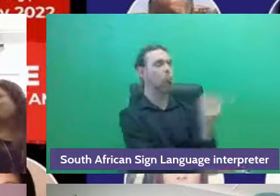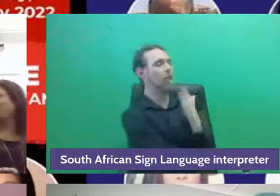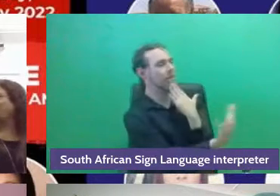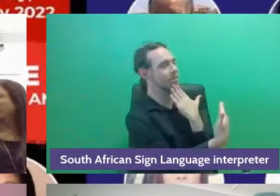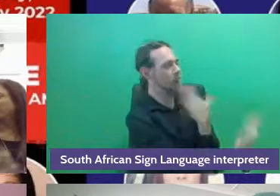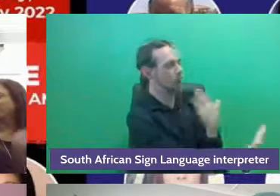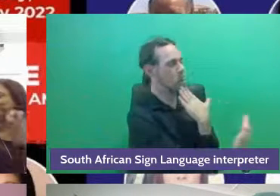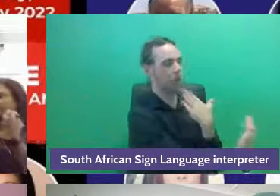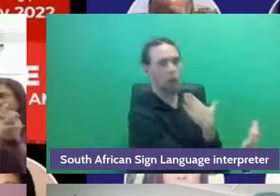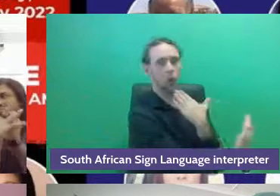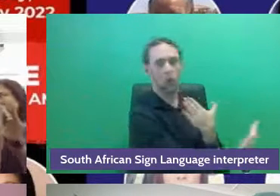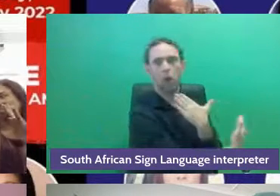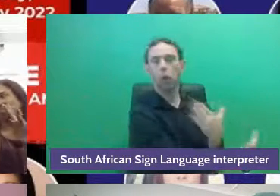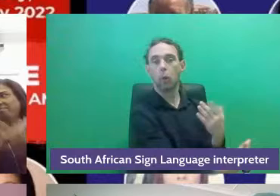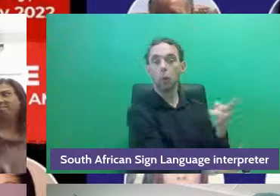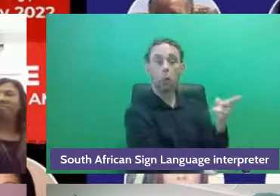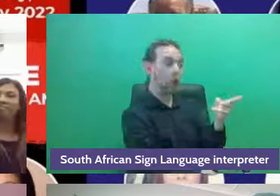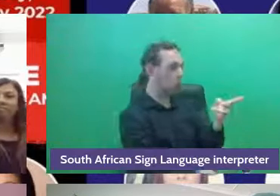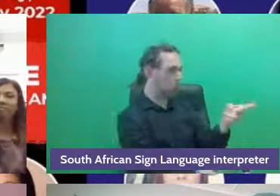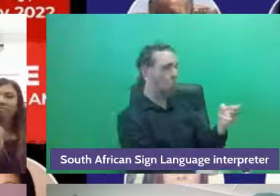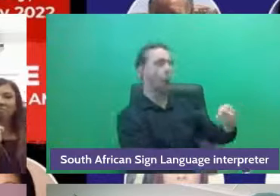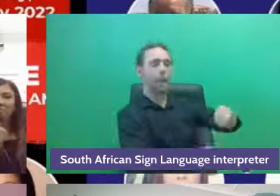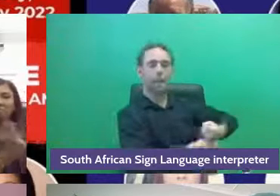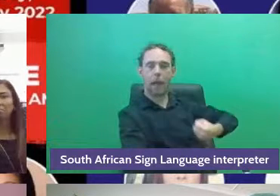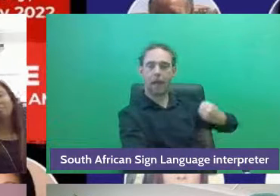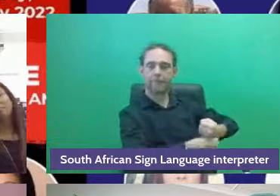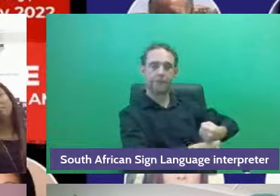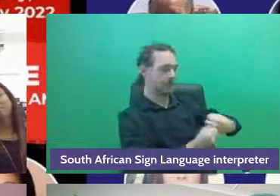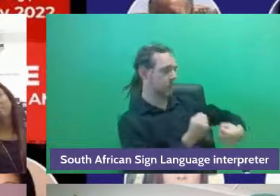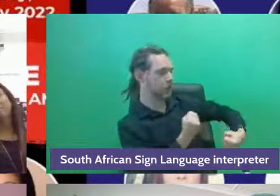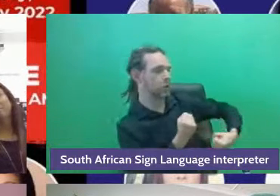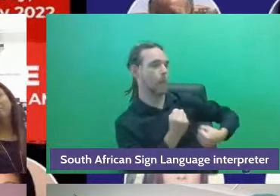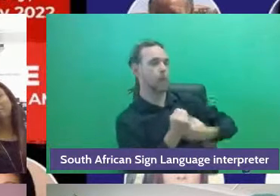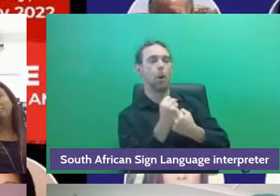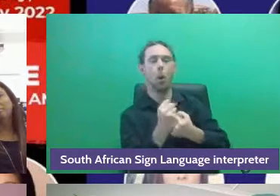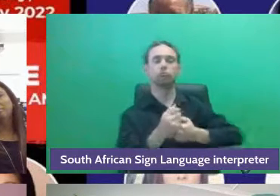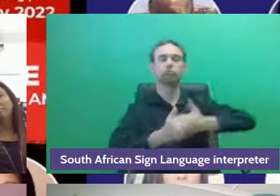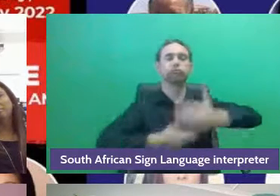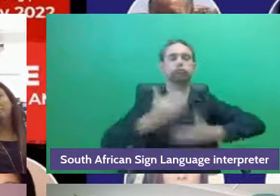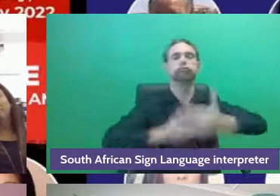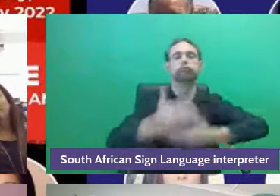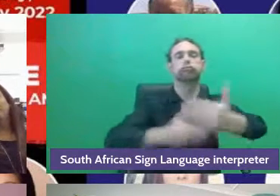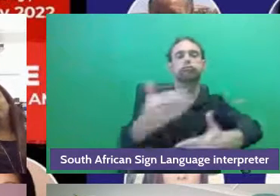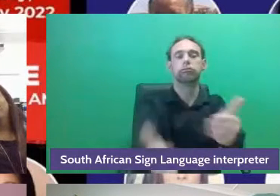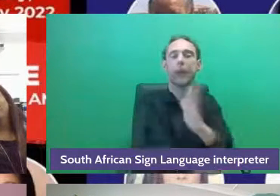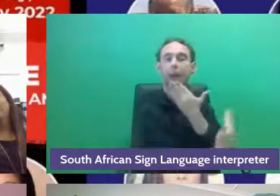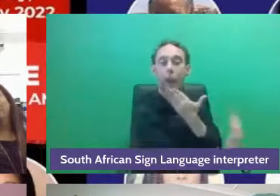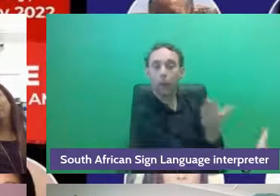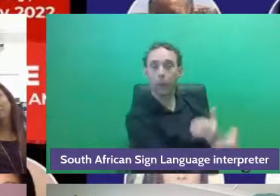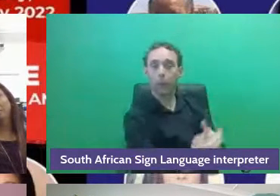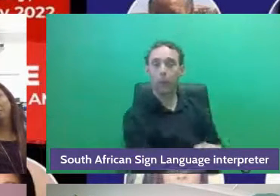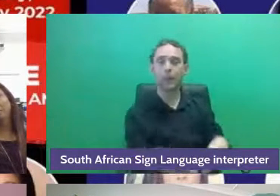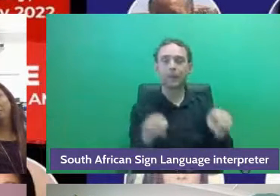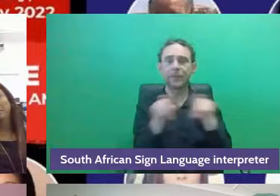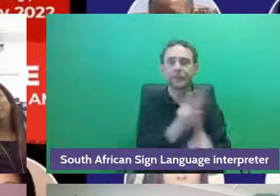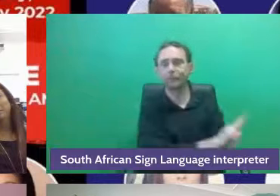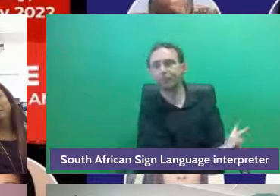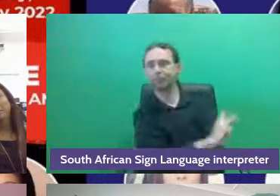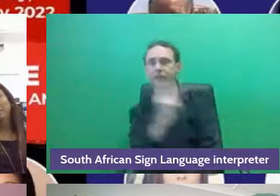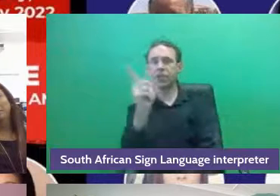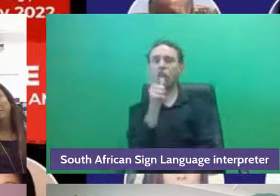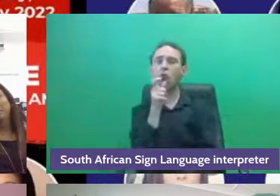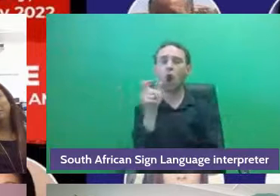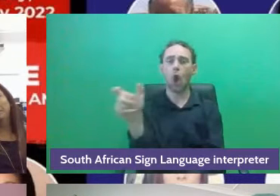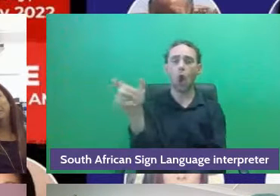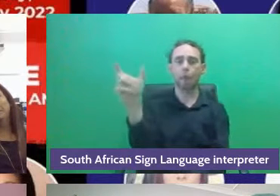also and to continue to support that case as mentioned. And I see another comment from Karabo.